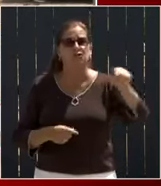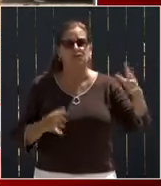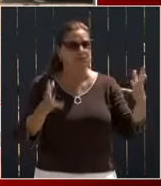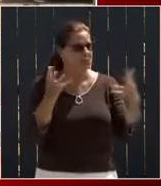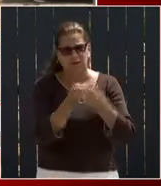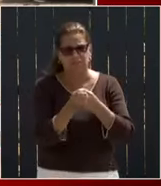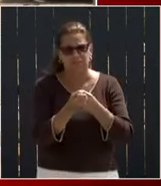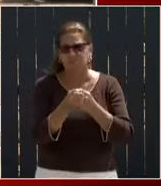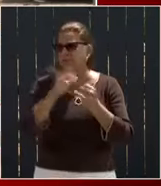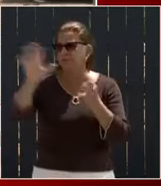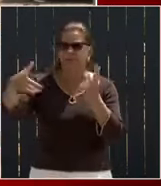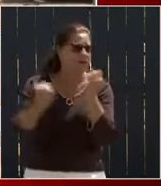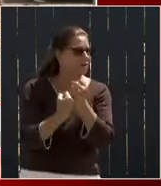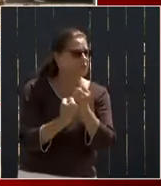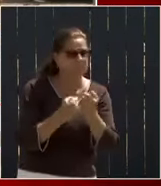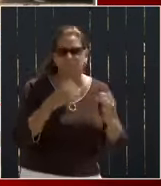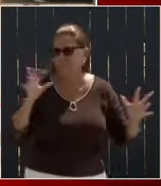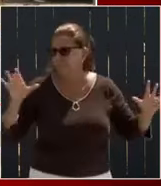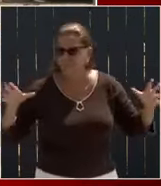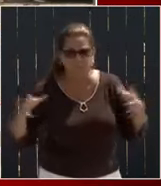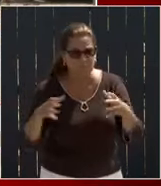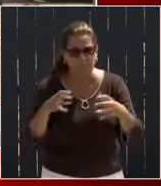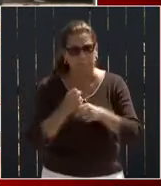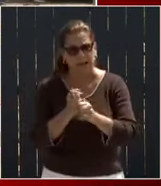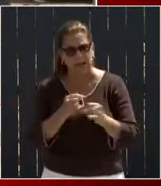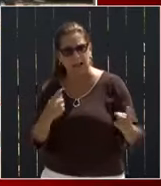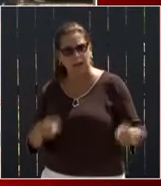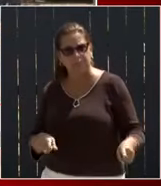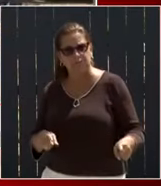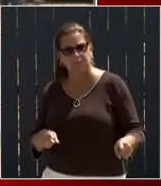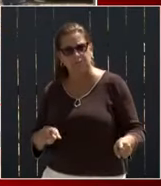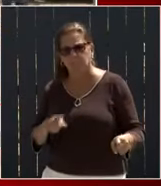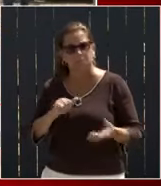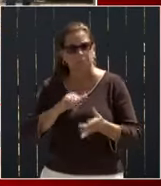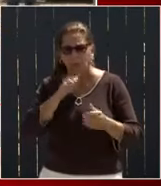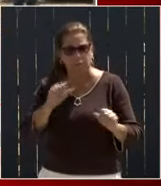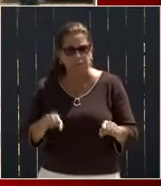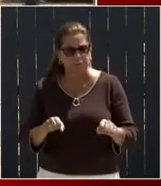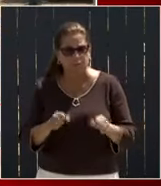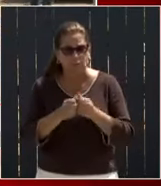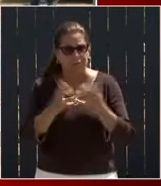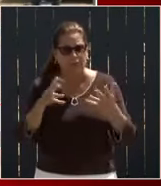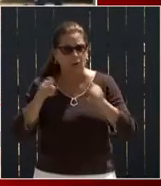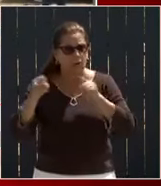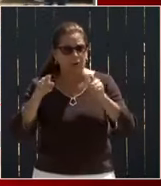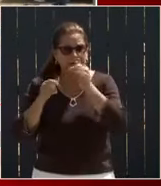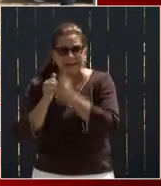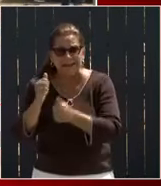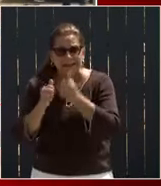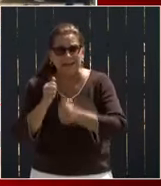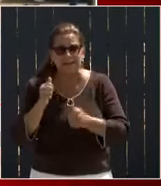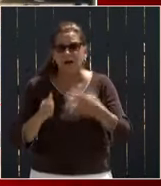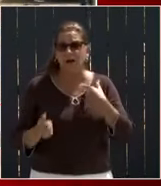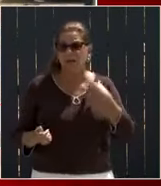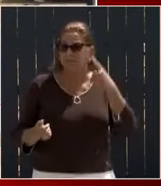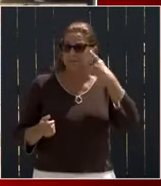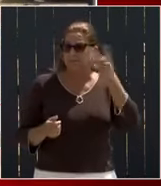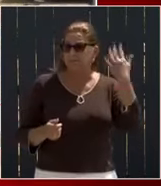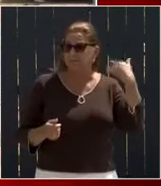now, and look at where we are going with this. Look at the additional amenities that are going to be brought to the people who will